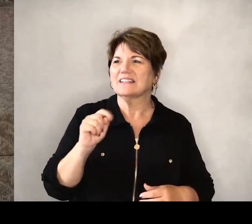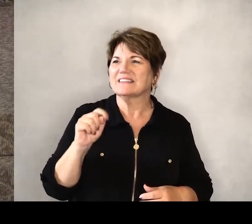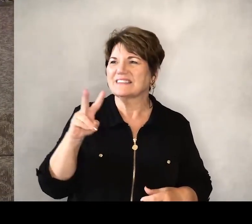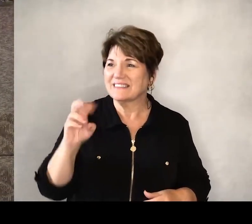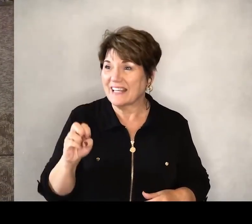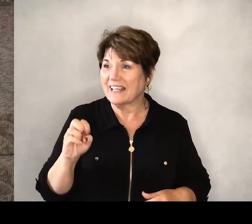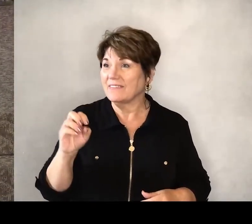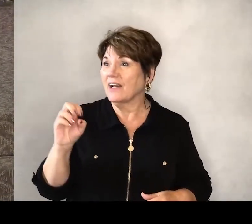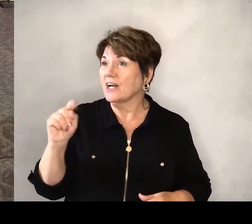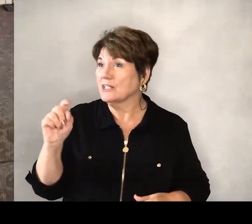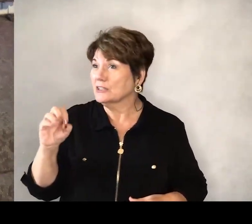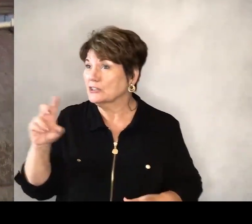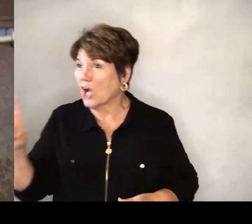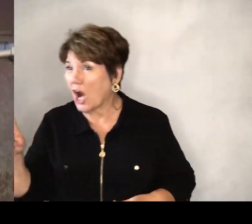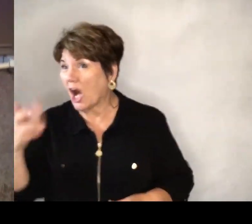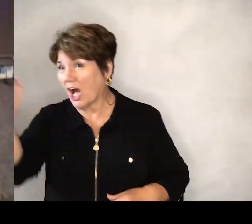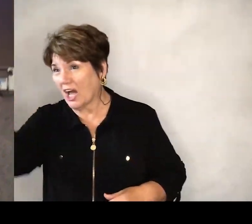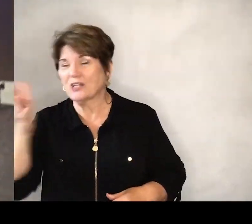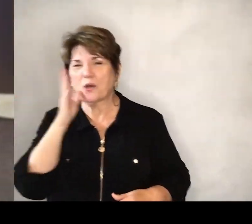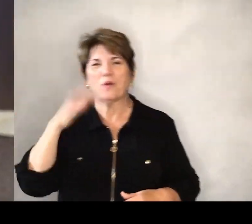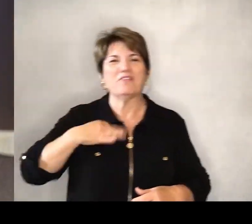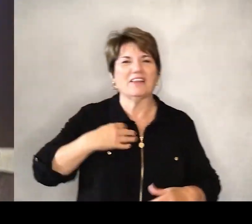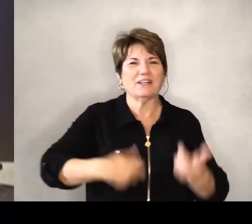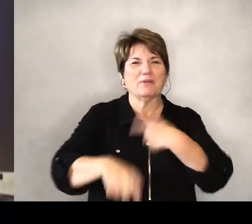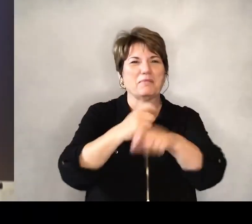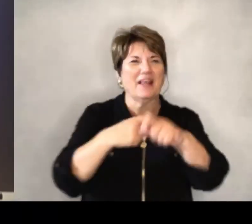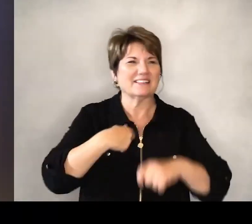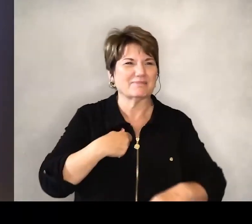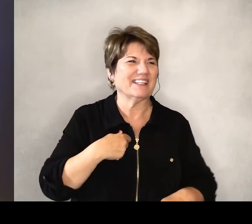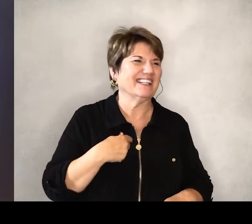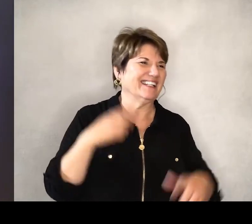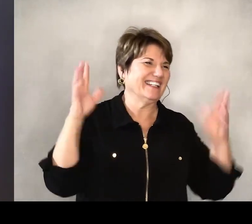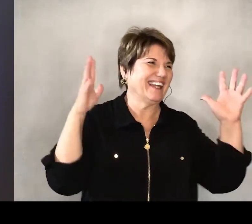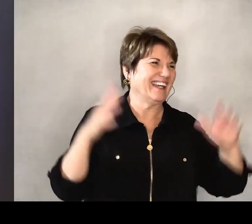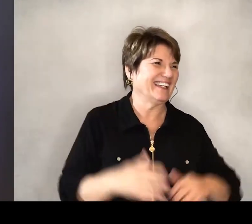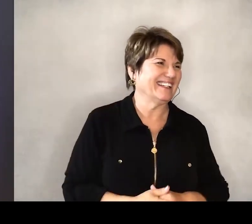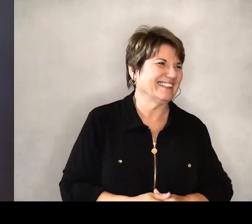volunteered to get in there. Is that right? Ladies and gentlemen, Steve Todd. There we go.